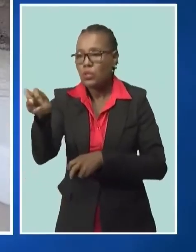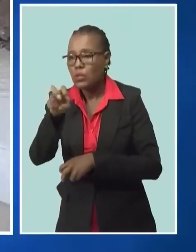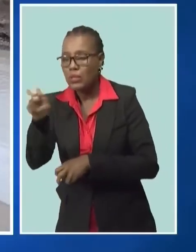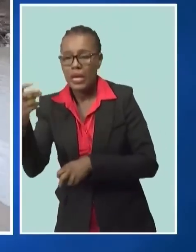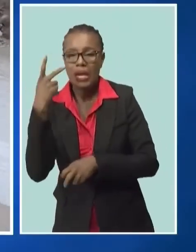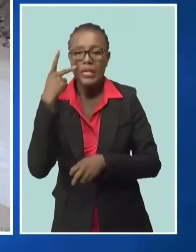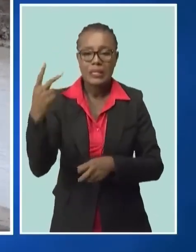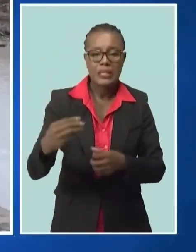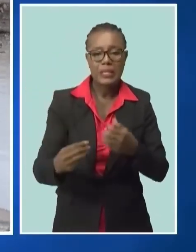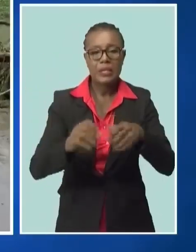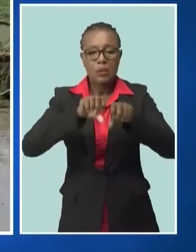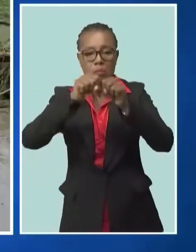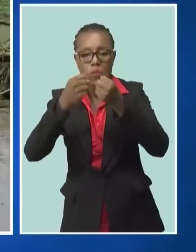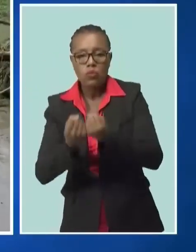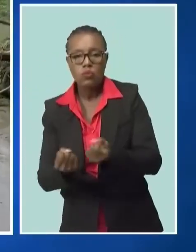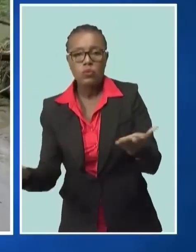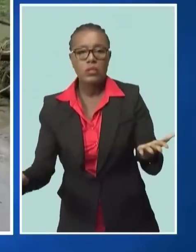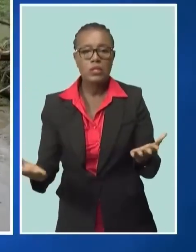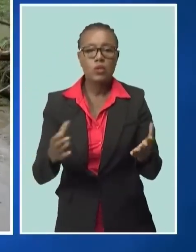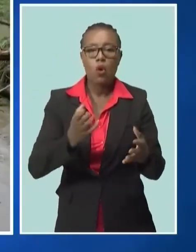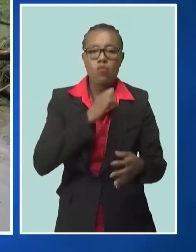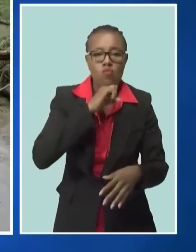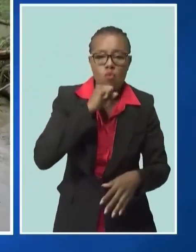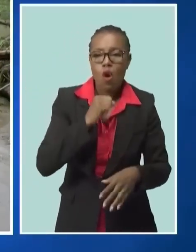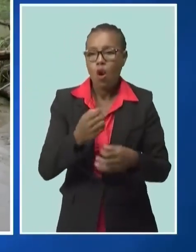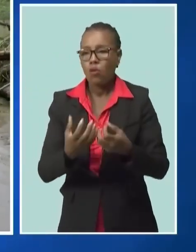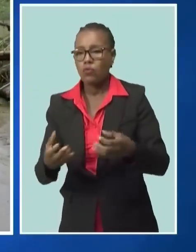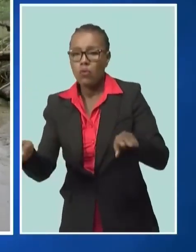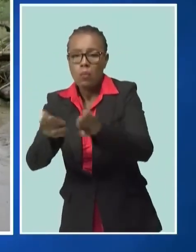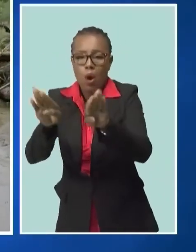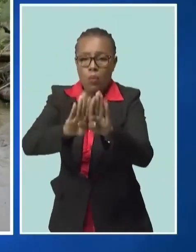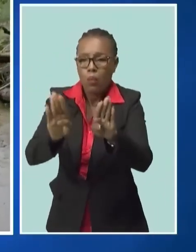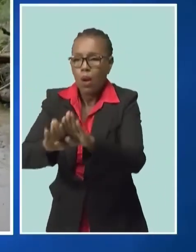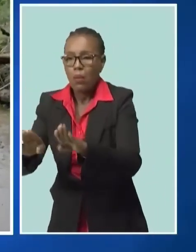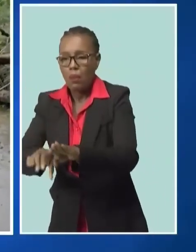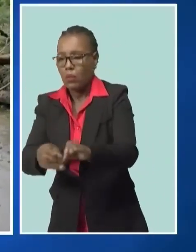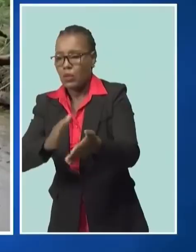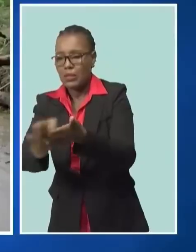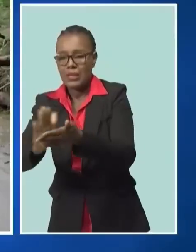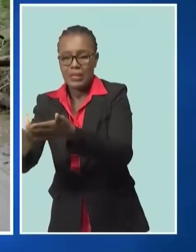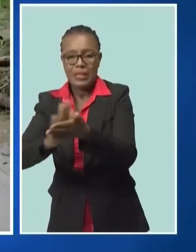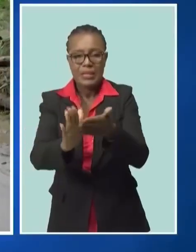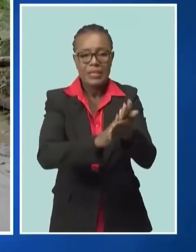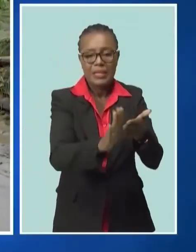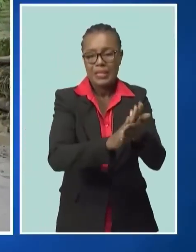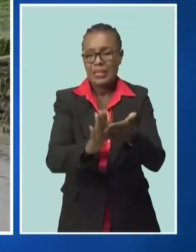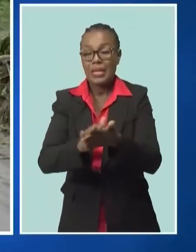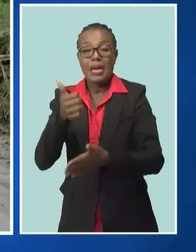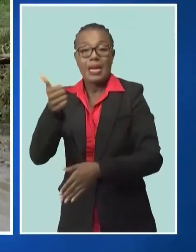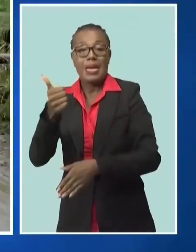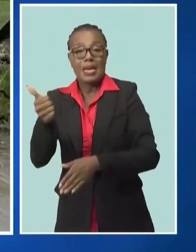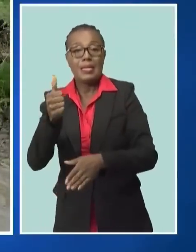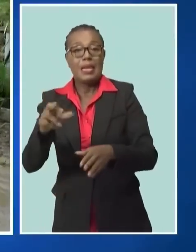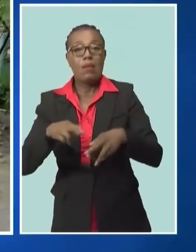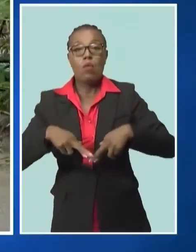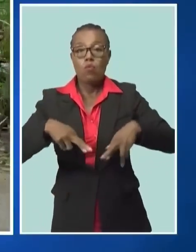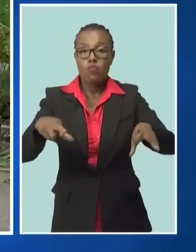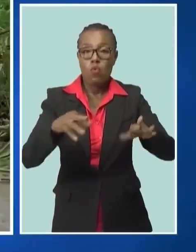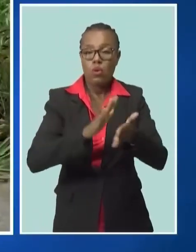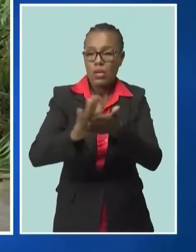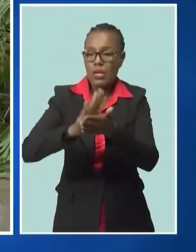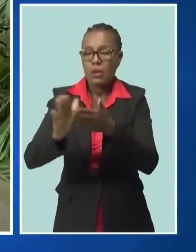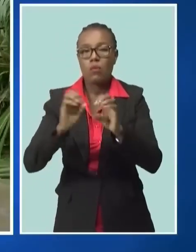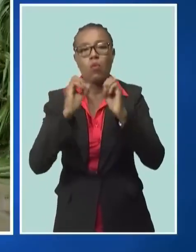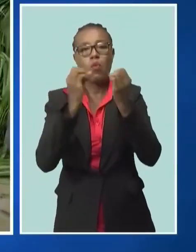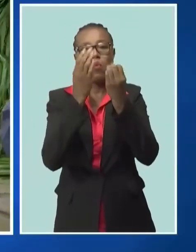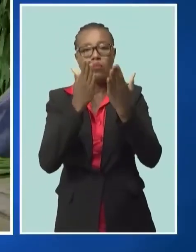the roads. One of the areas the district emergency organization's road clearance officer assessed was at the